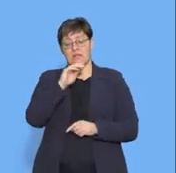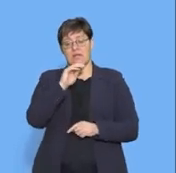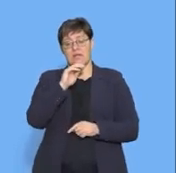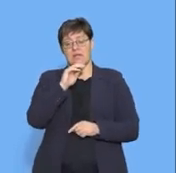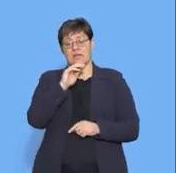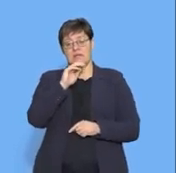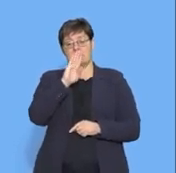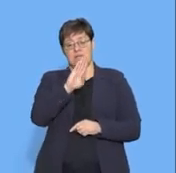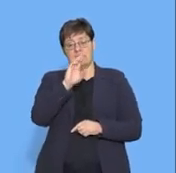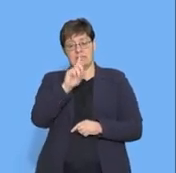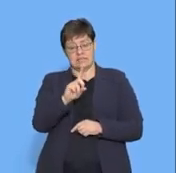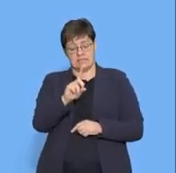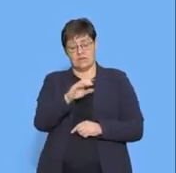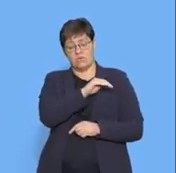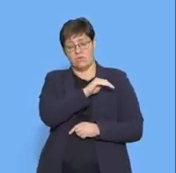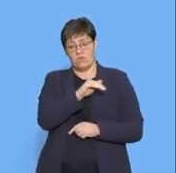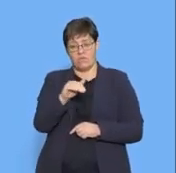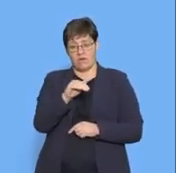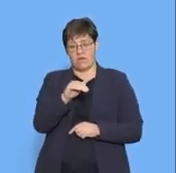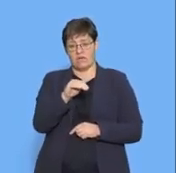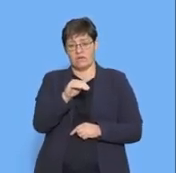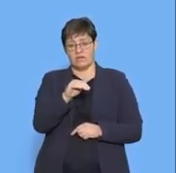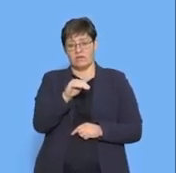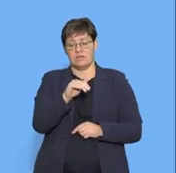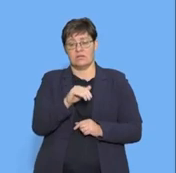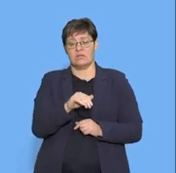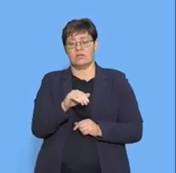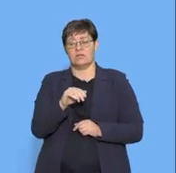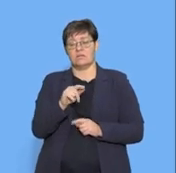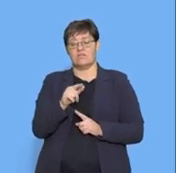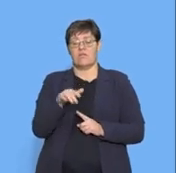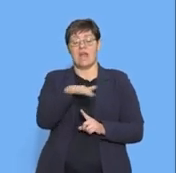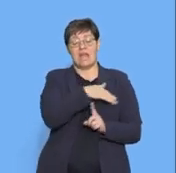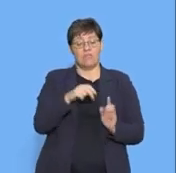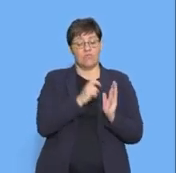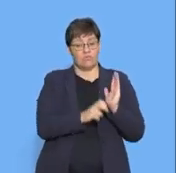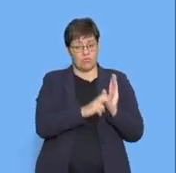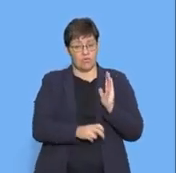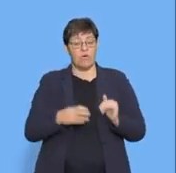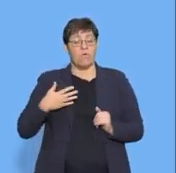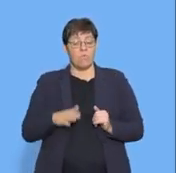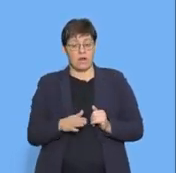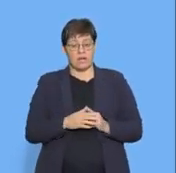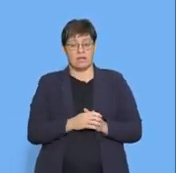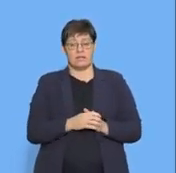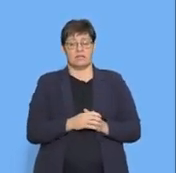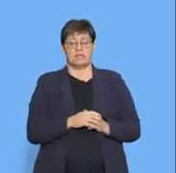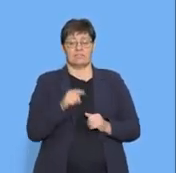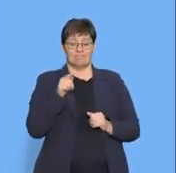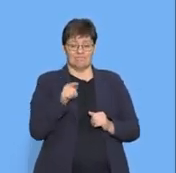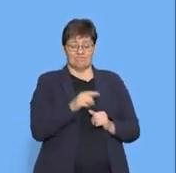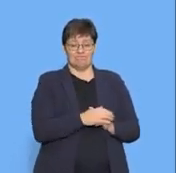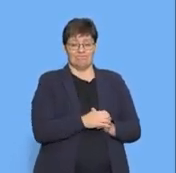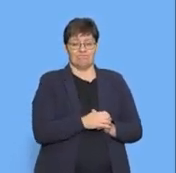times BD all over sine of the angle in between. Because remember again, for area rule, we're looking for